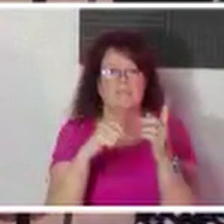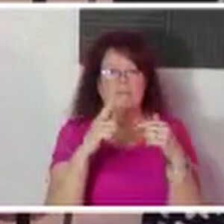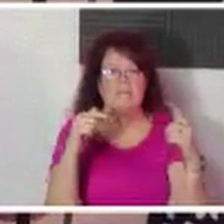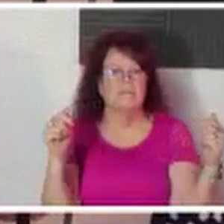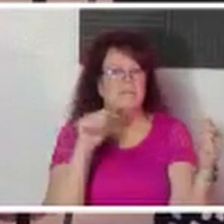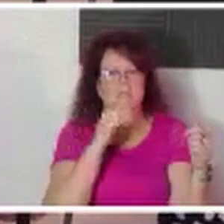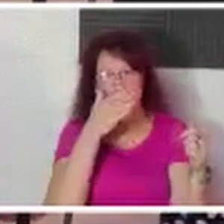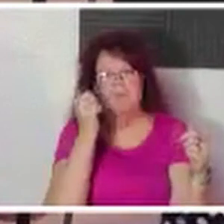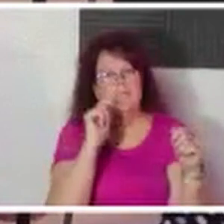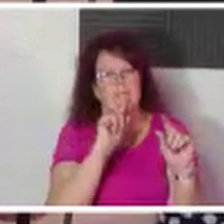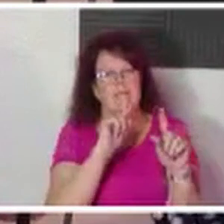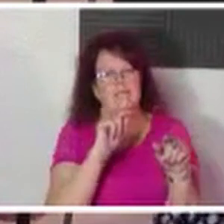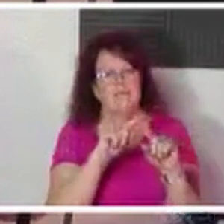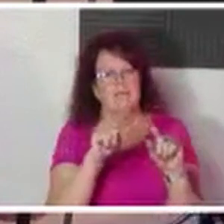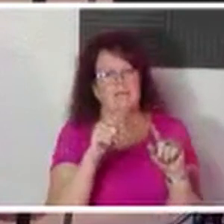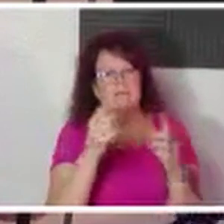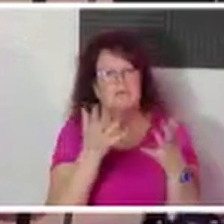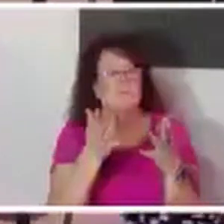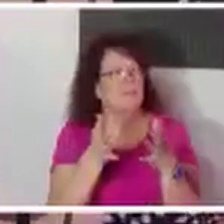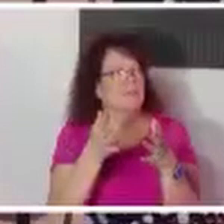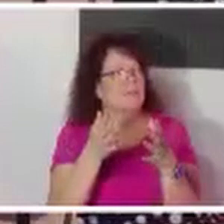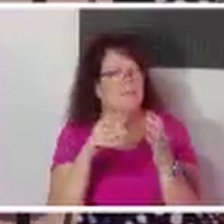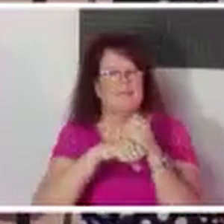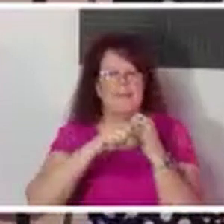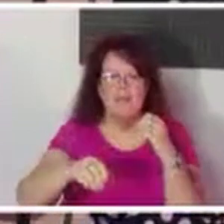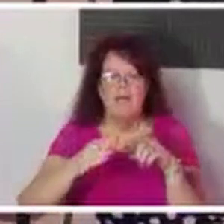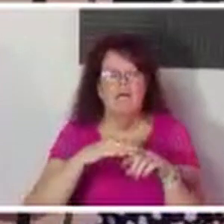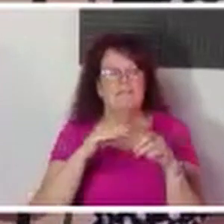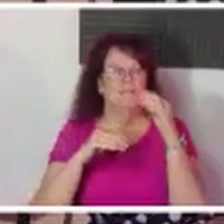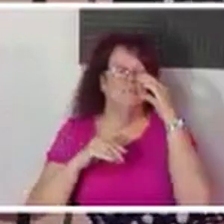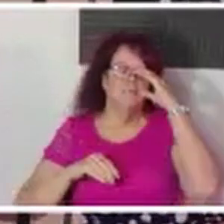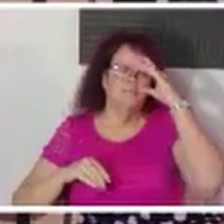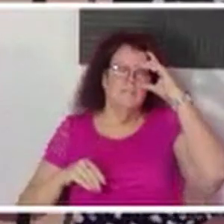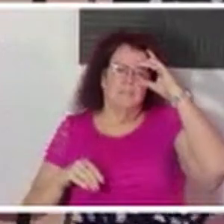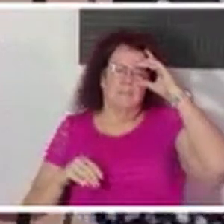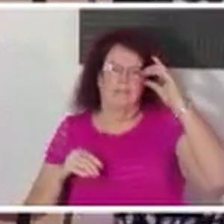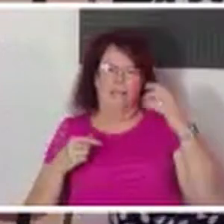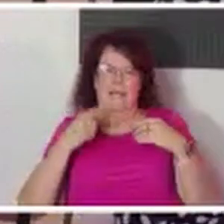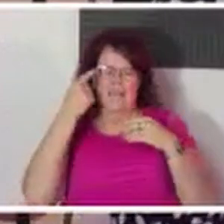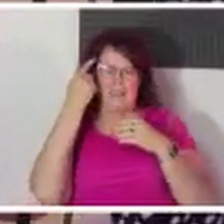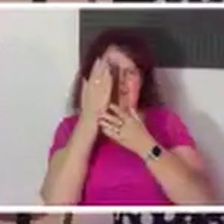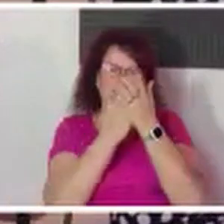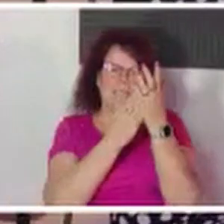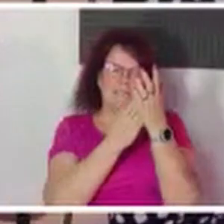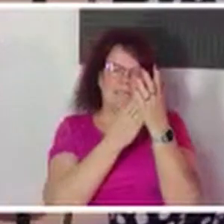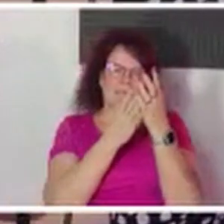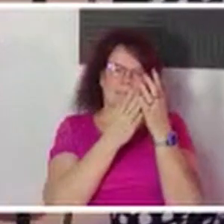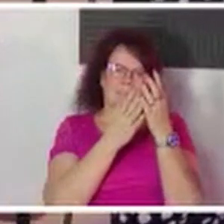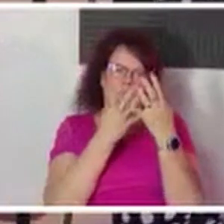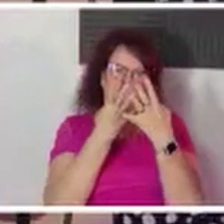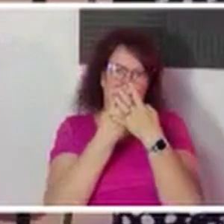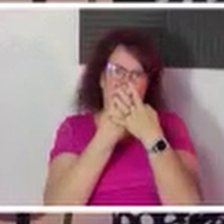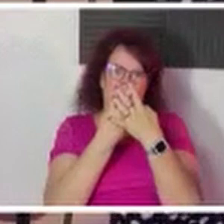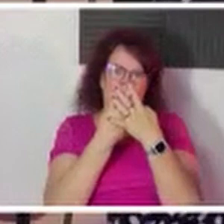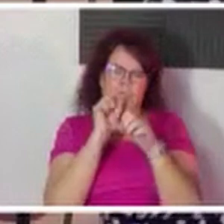the best answer, but one I'm going to elaborate on. I think some jail admin and local leaders really recognize